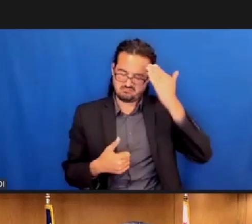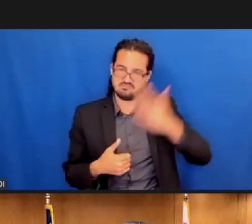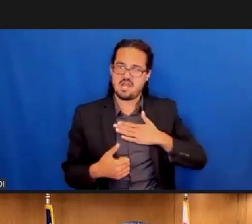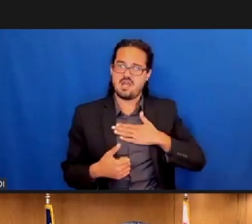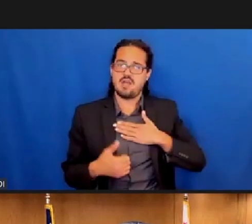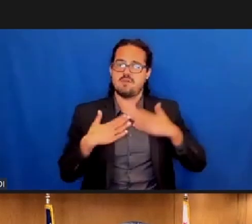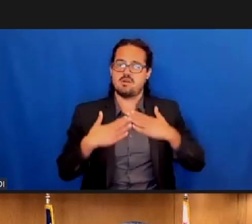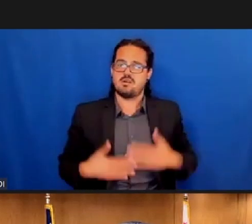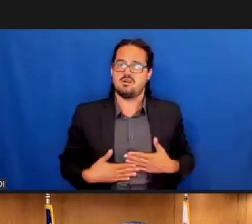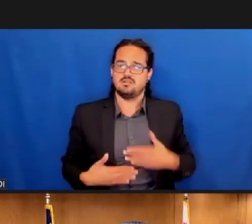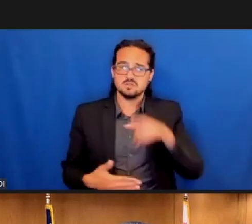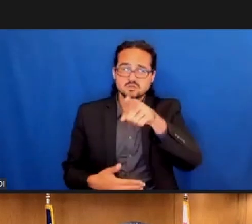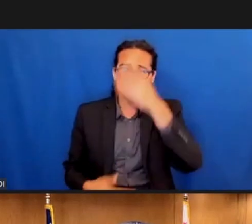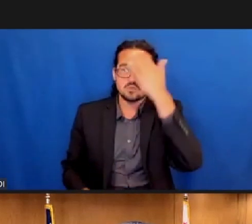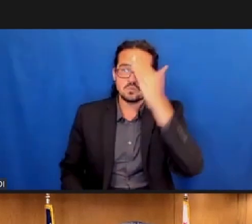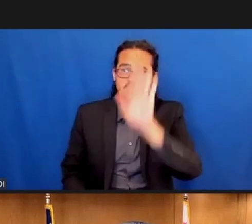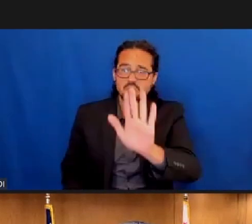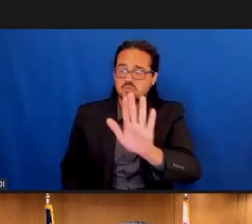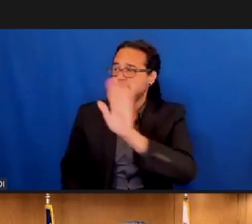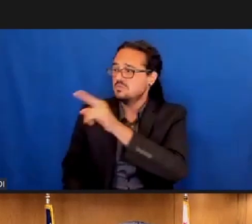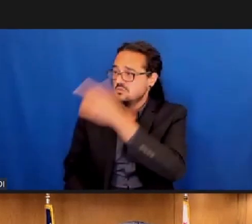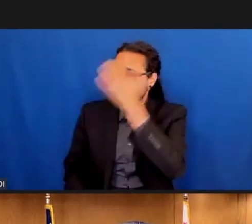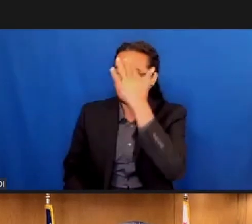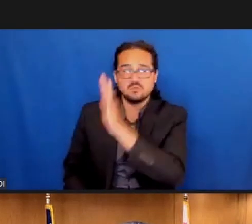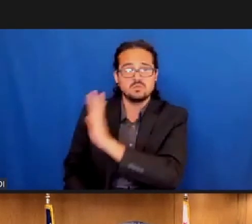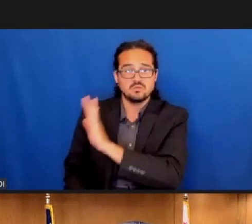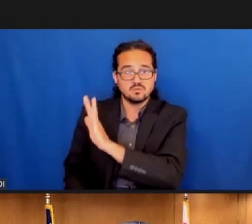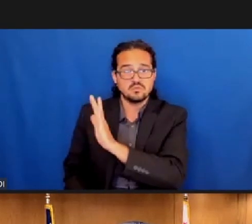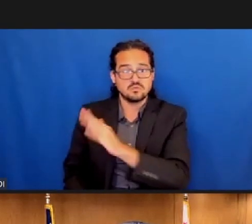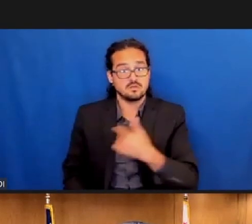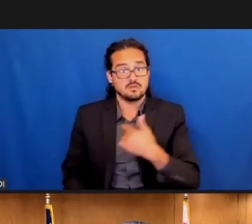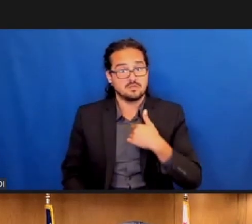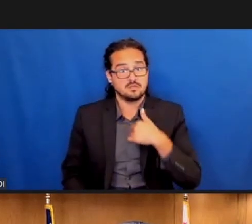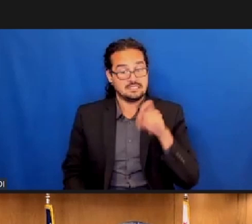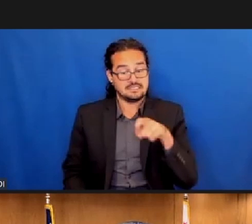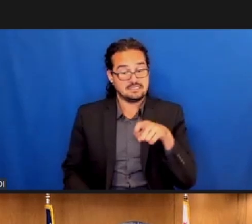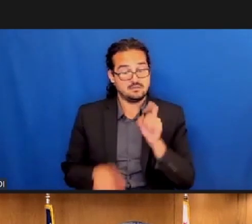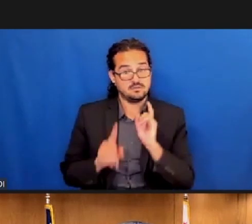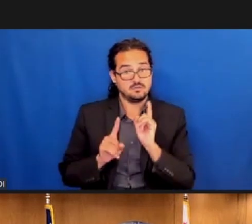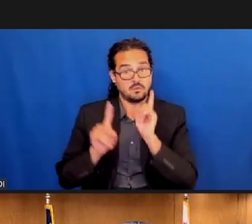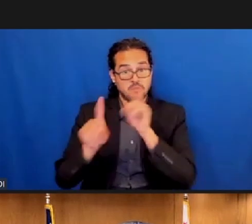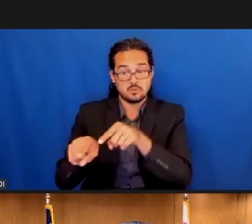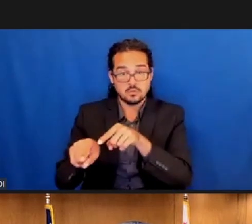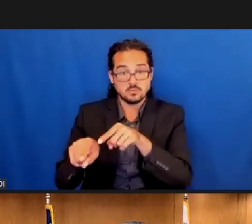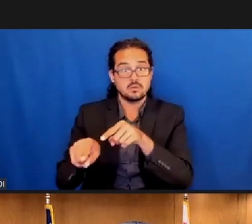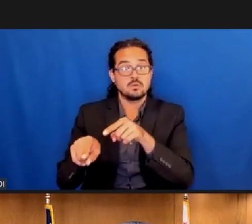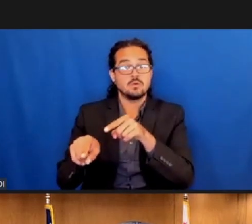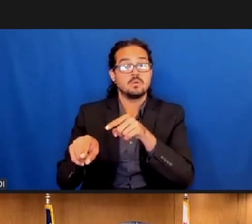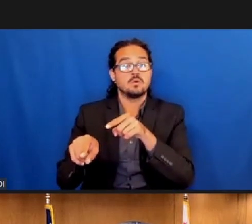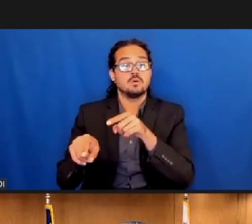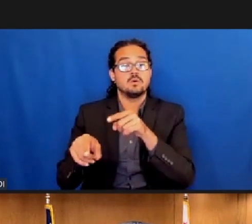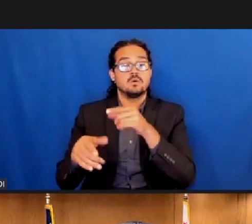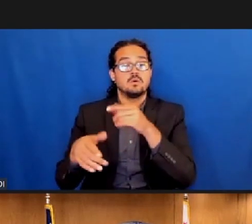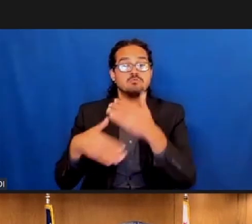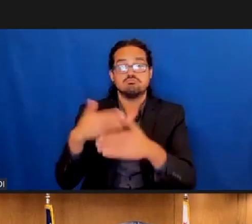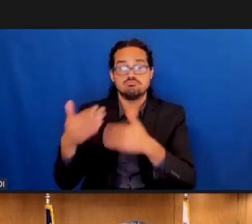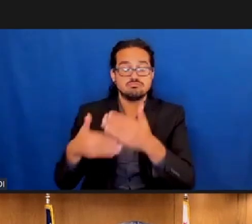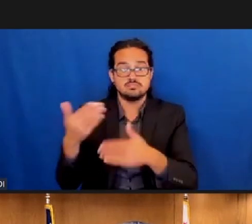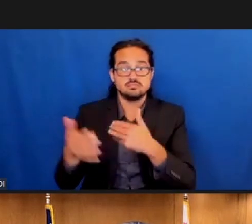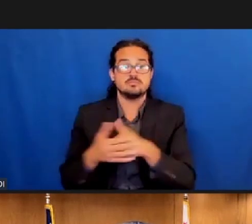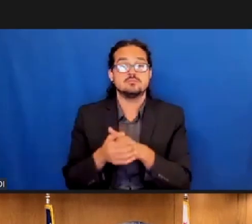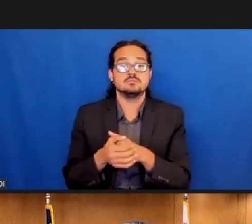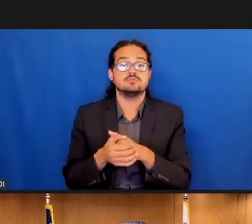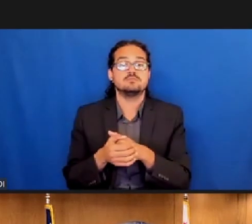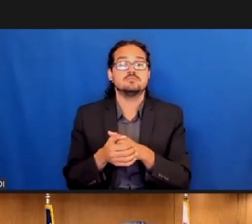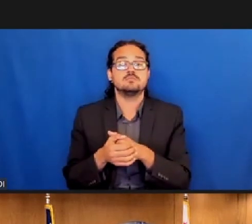together and navigate decisions that we're facing within our own lives. And as institutions, to organize our regulations and our protocols